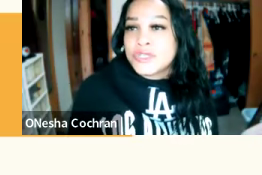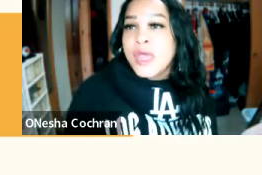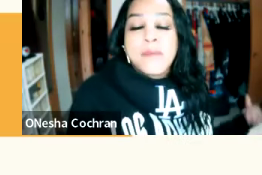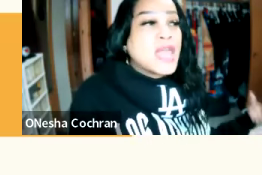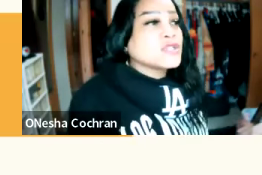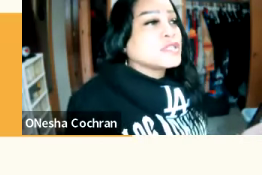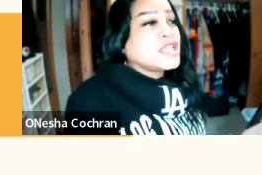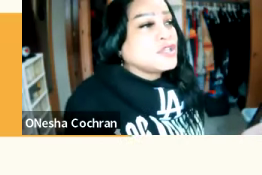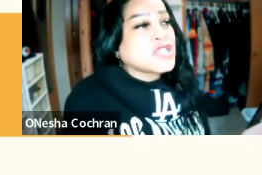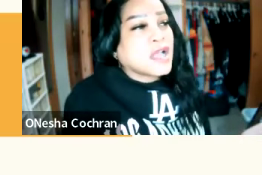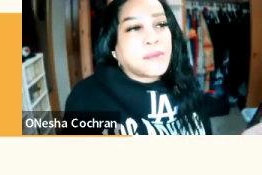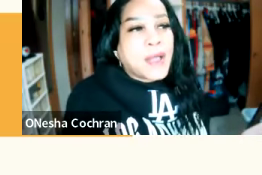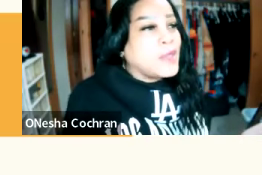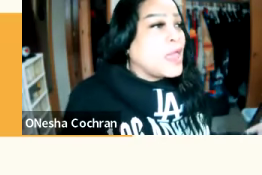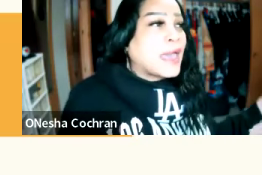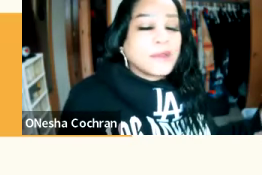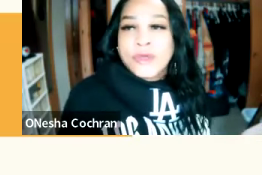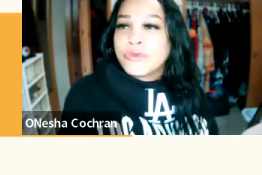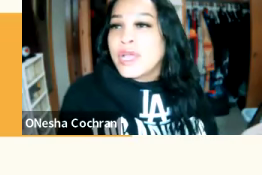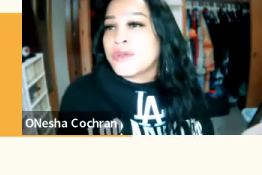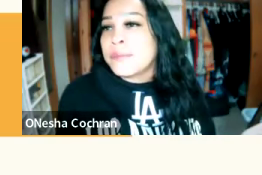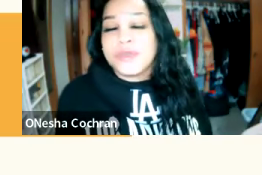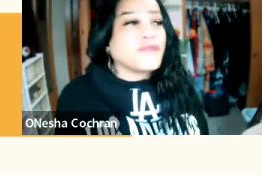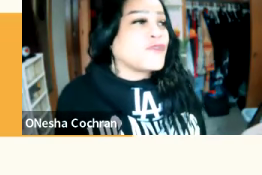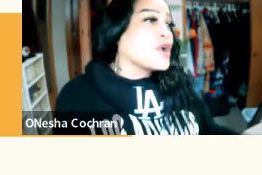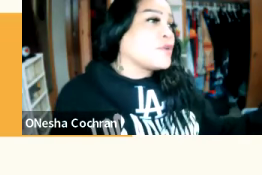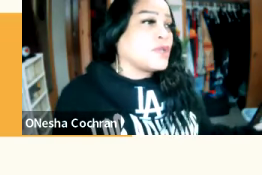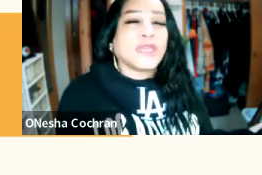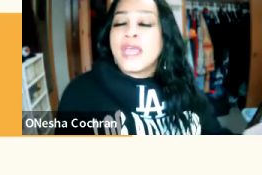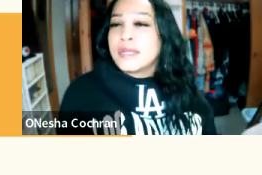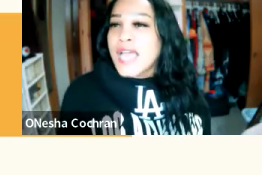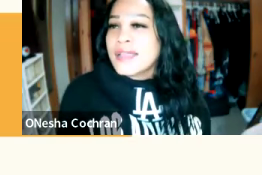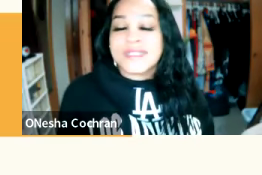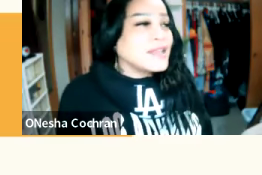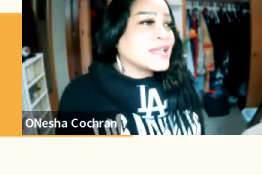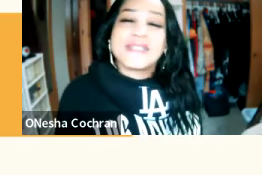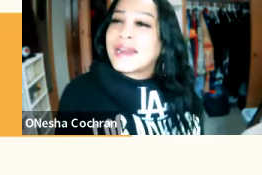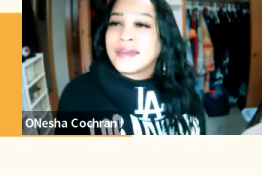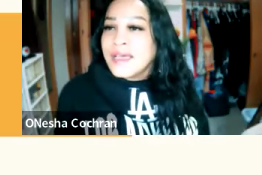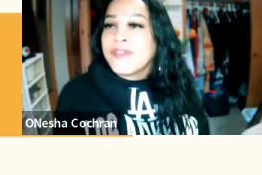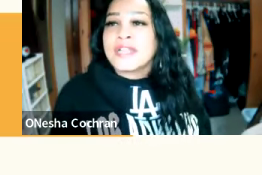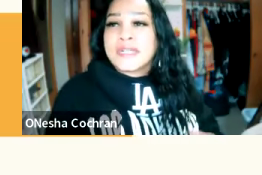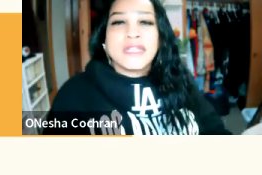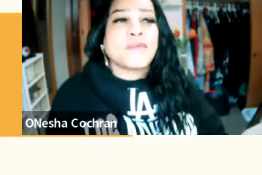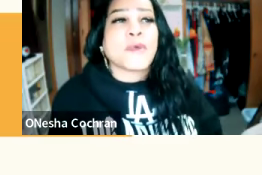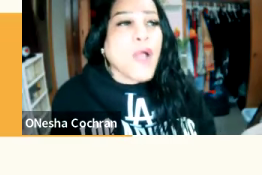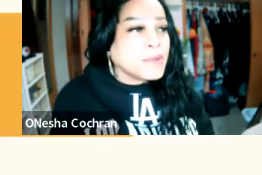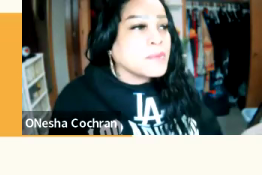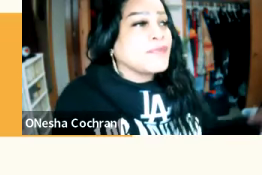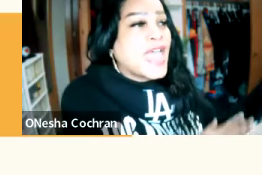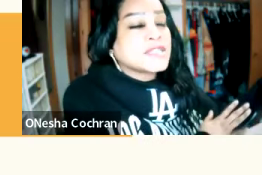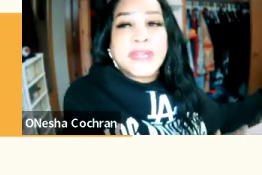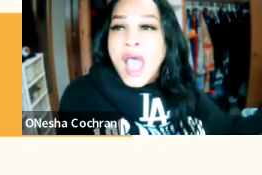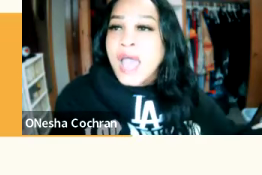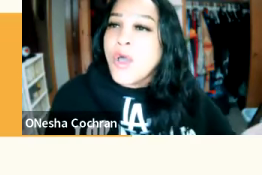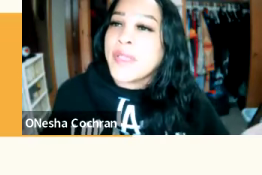widespread issue. Measure 110, you're talking about, I don't know, 300 million, $400 million. That's not enough to clean up a